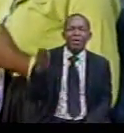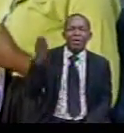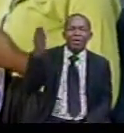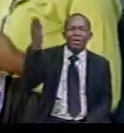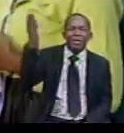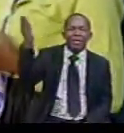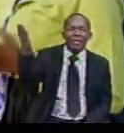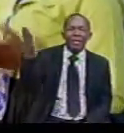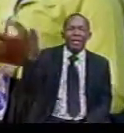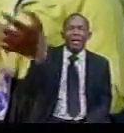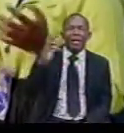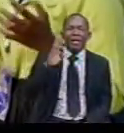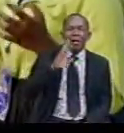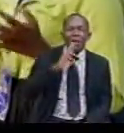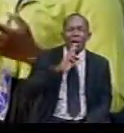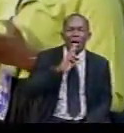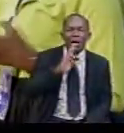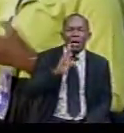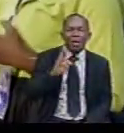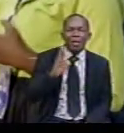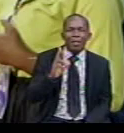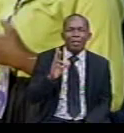my Savior, my